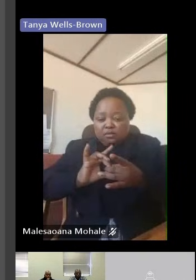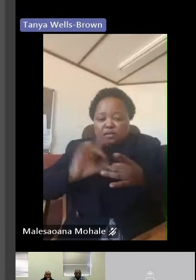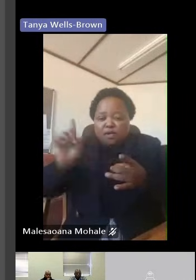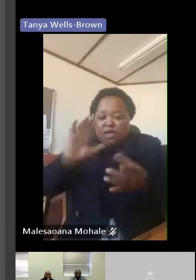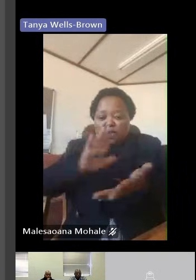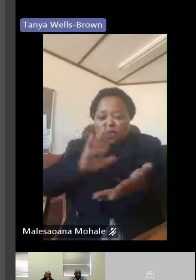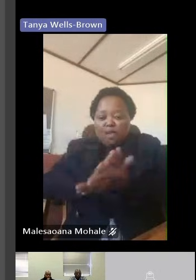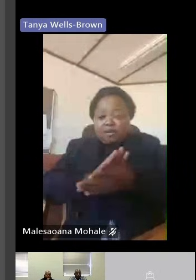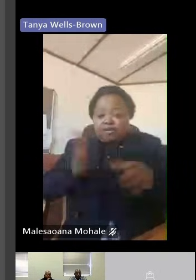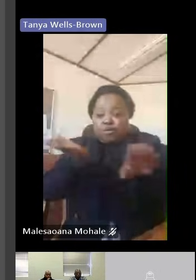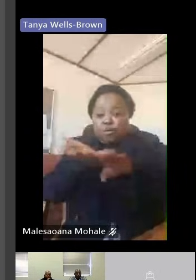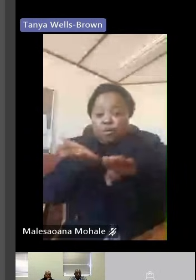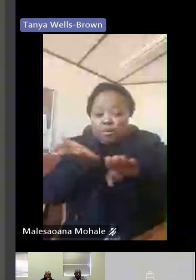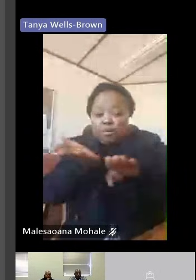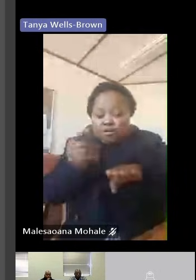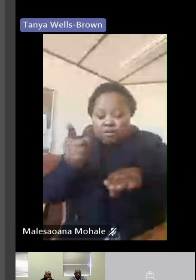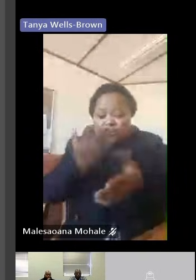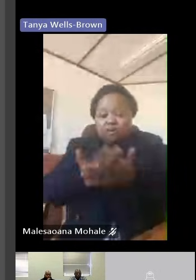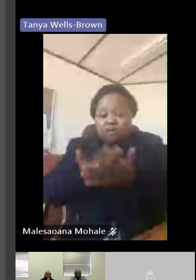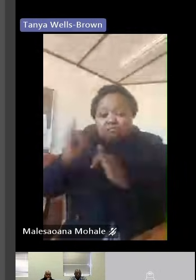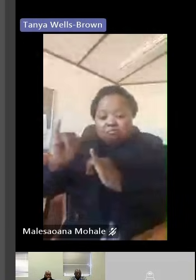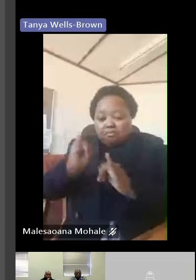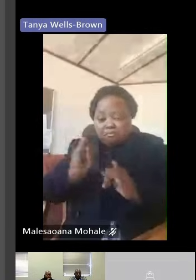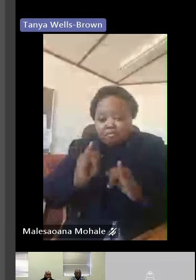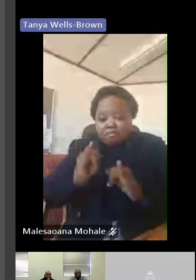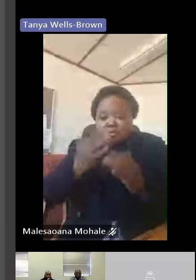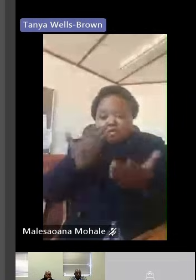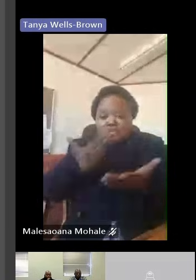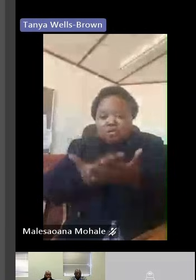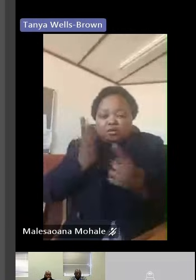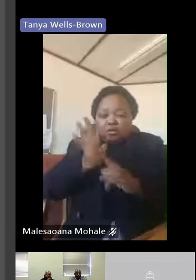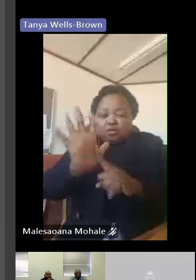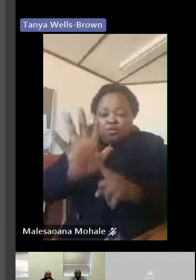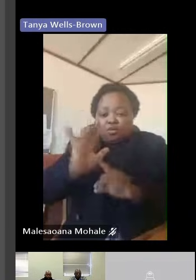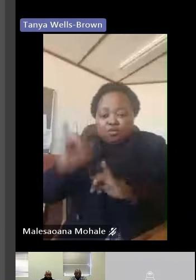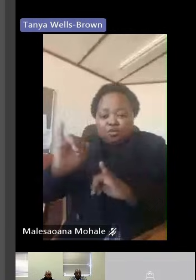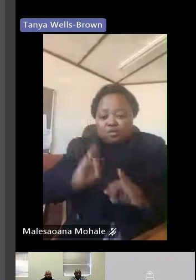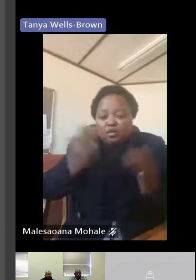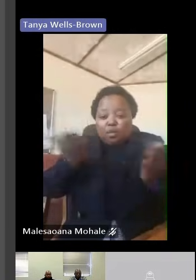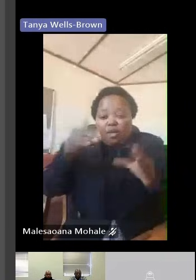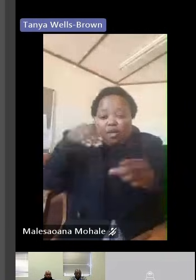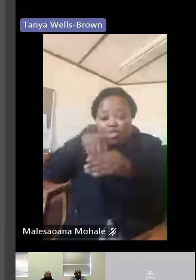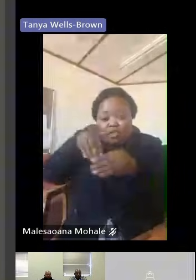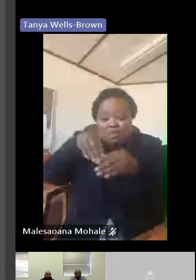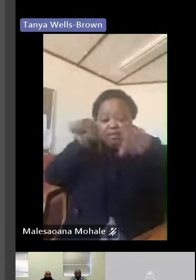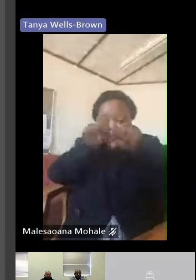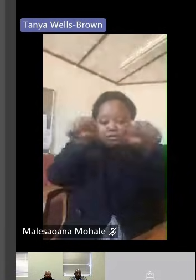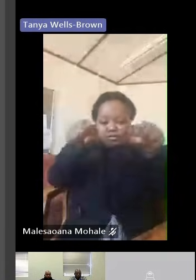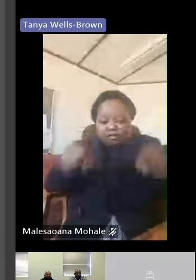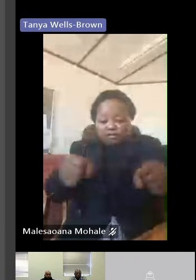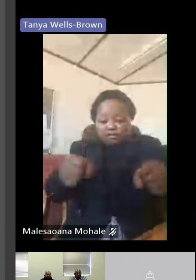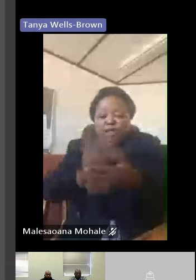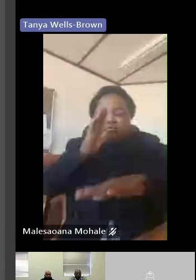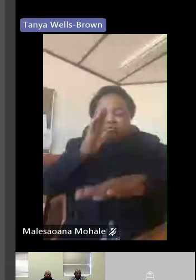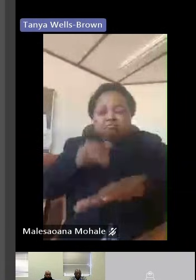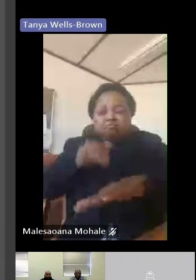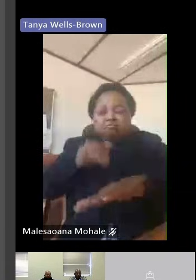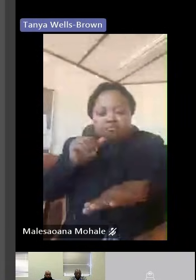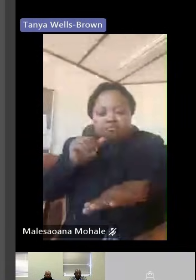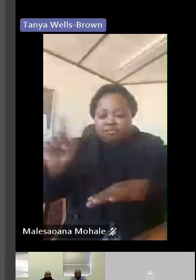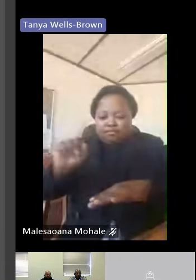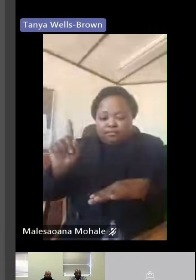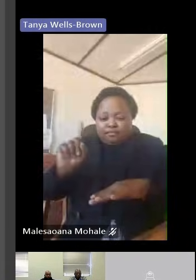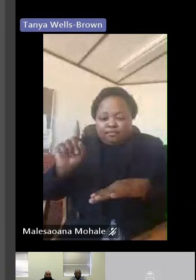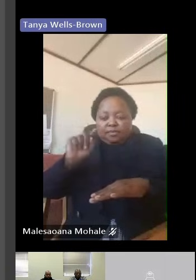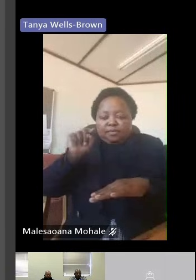the introduction of complex protocols within a system and how that impacts on those that will be